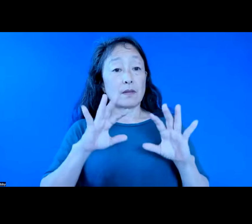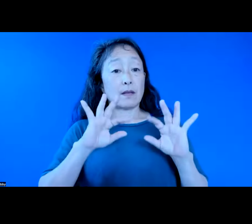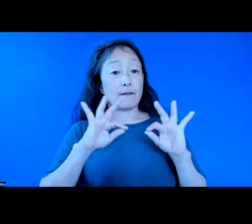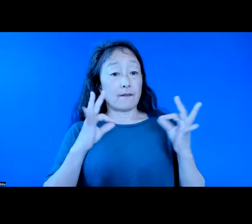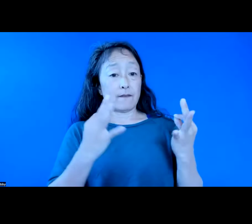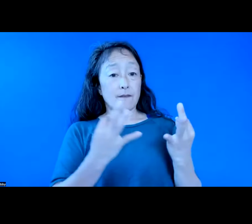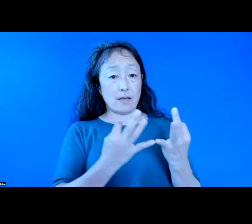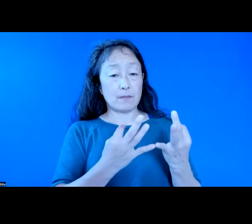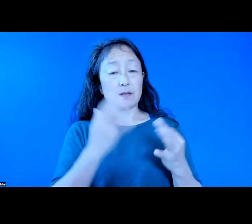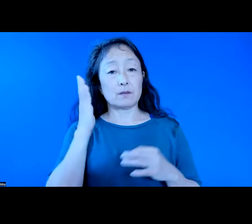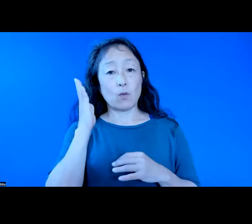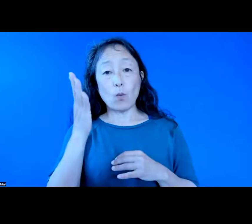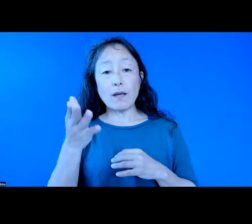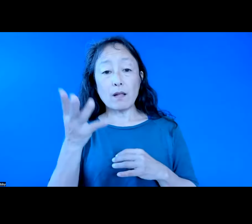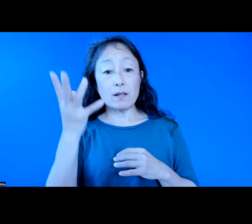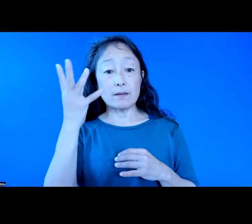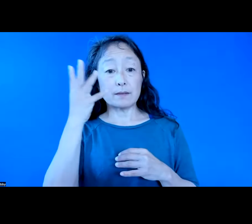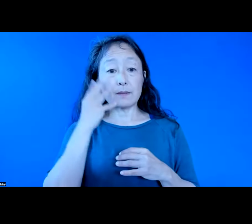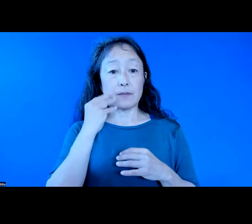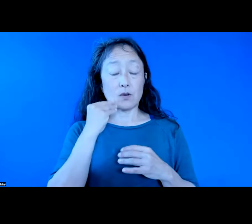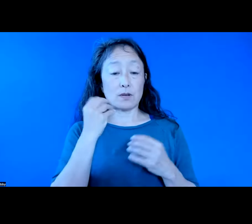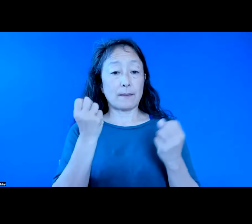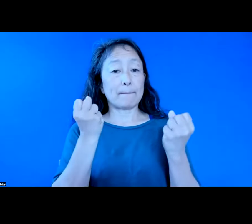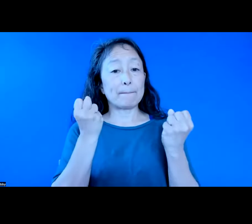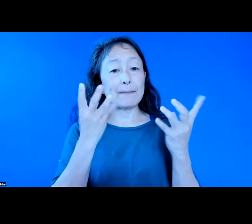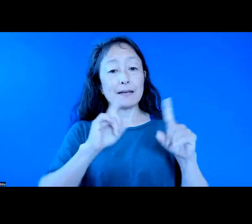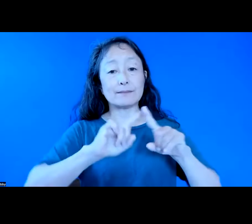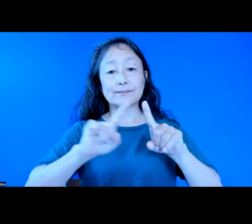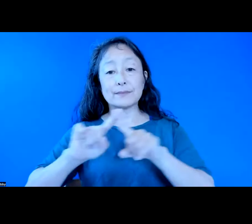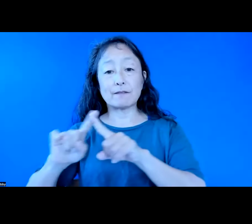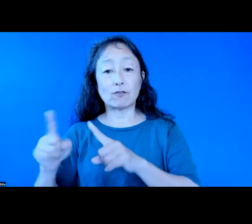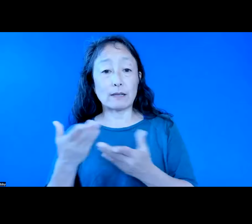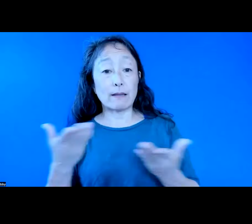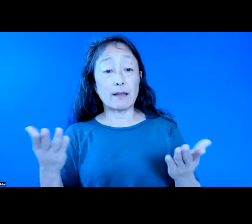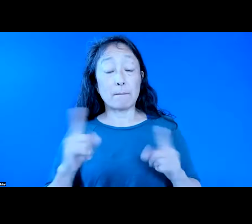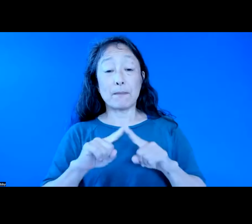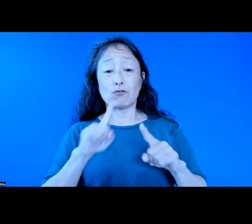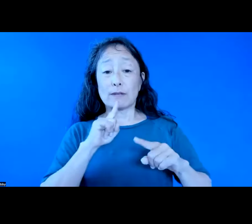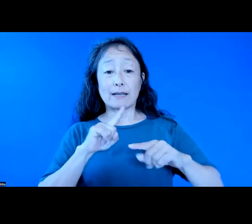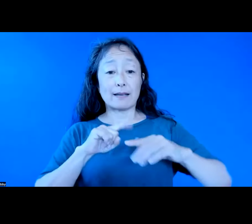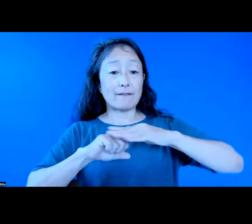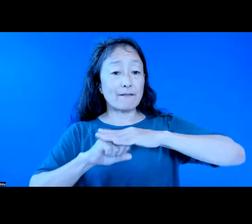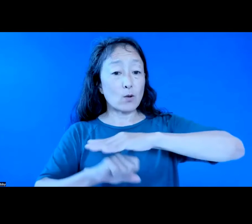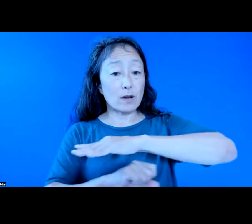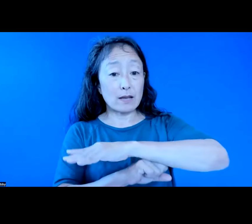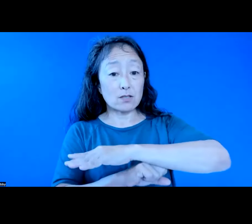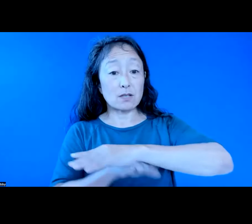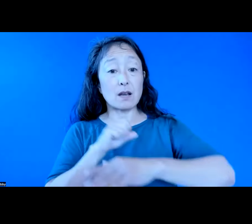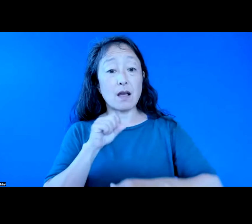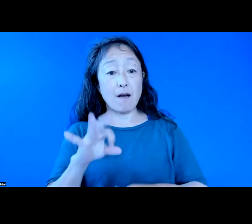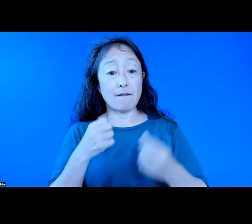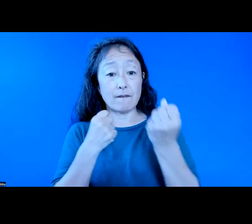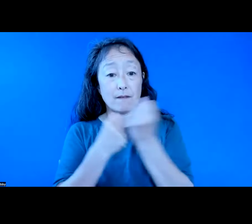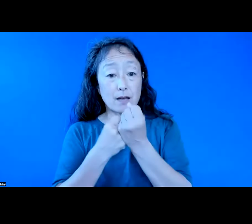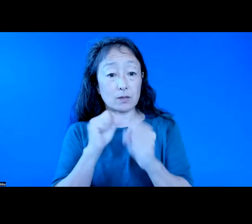going to go through many intersectional things, but at the baseline, the foundation of advocacy work